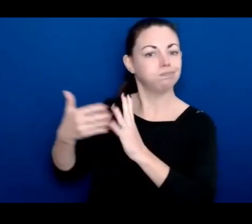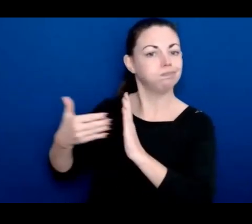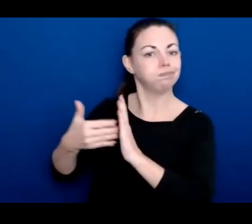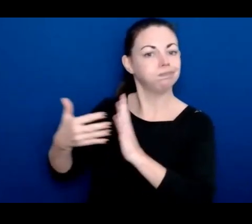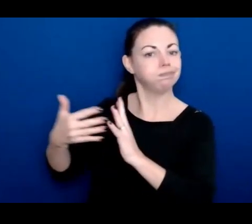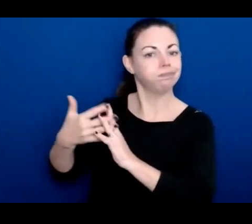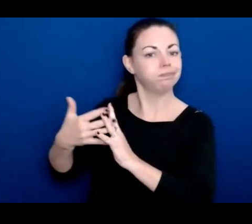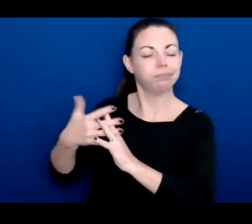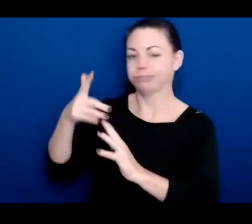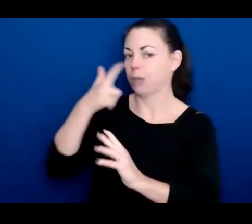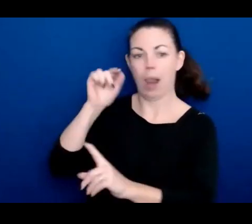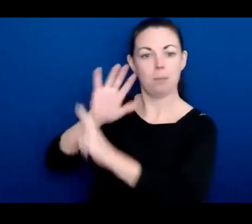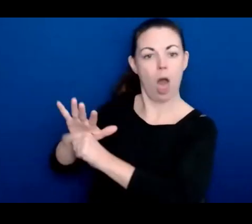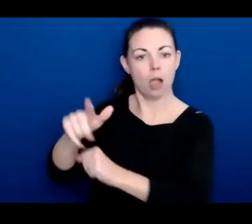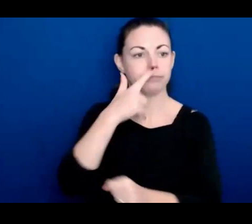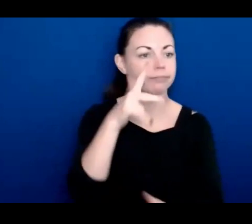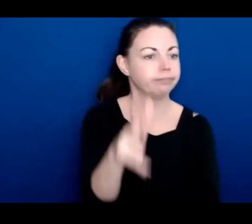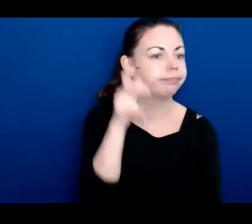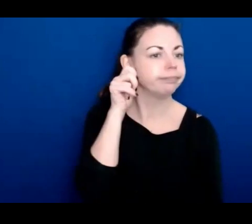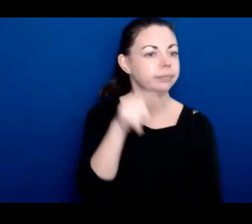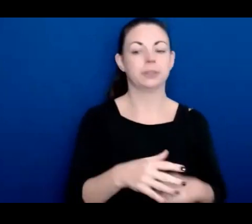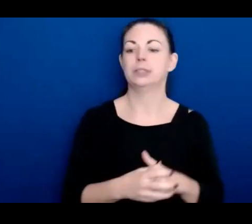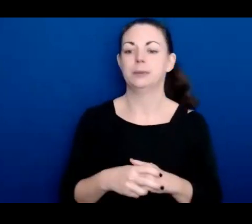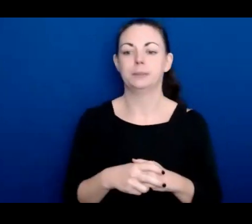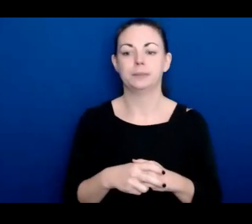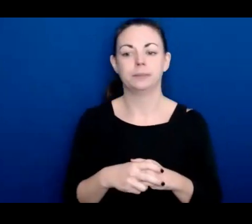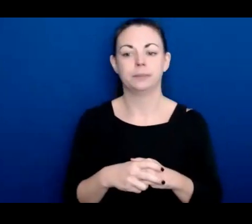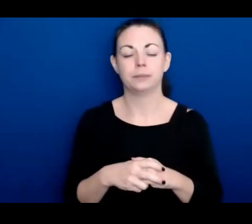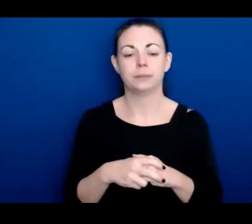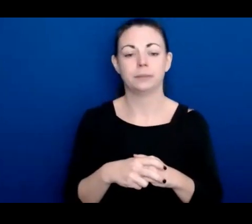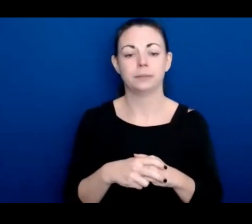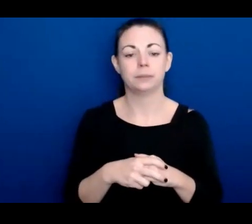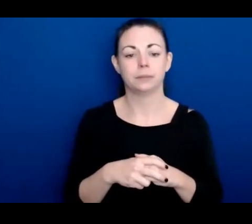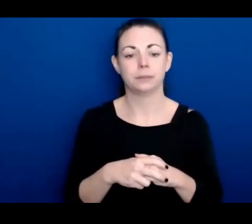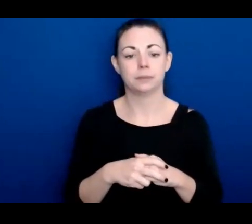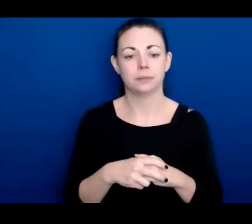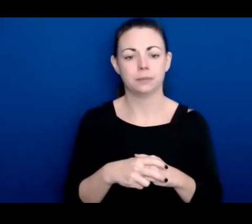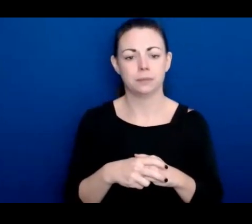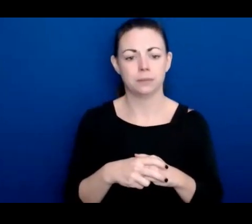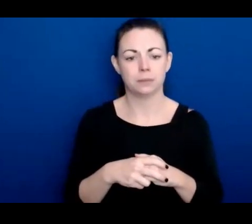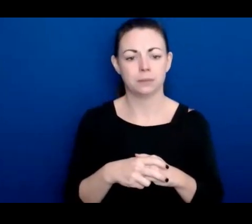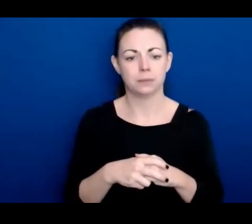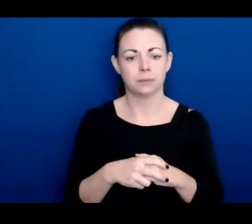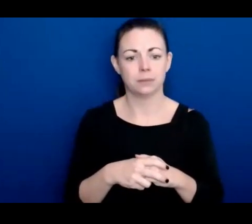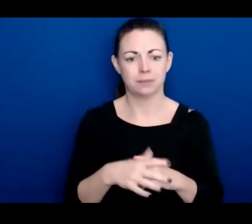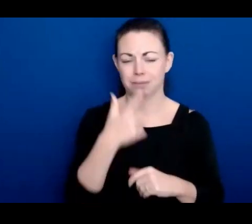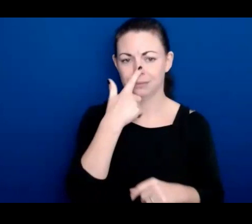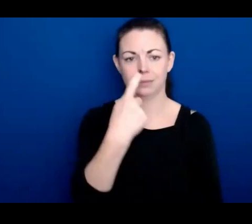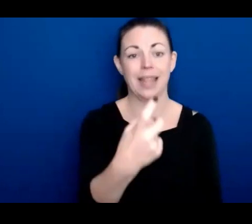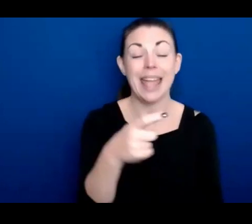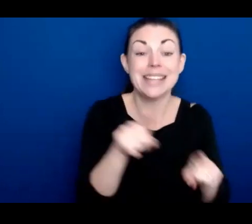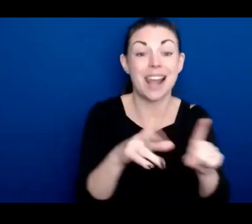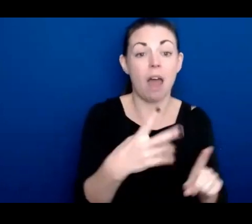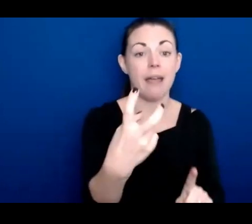Well, basically, it's sort of like, if you can imagine, that person stands up from the seat, they walk all the way around and talk straight into your ear. It's overcoming